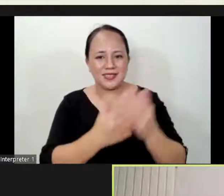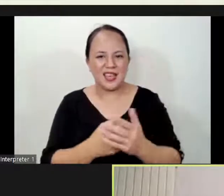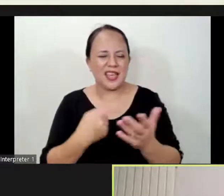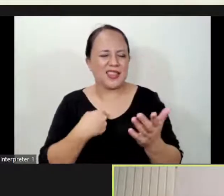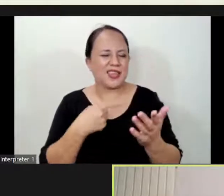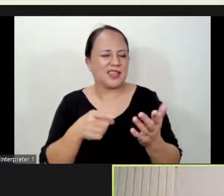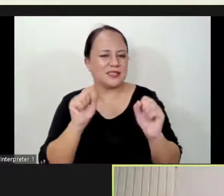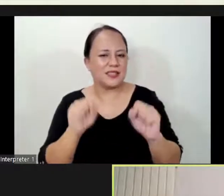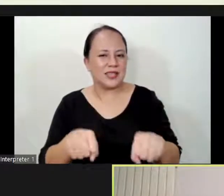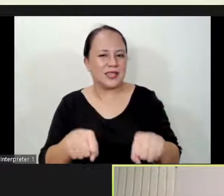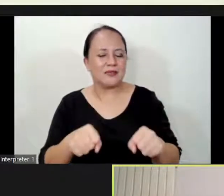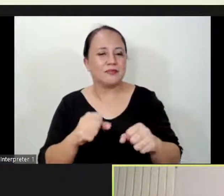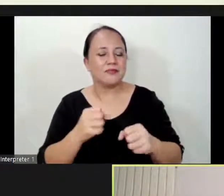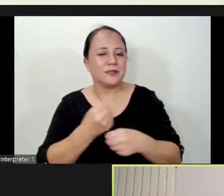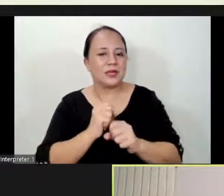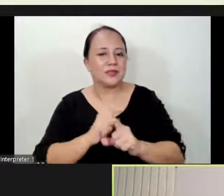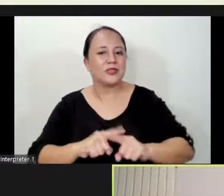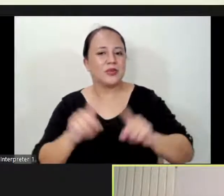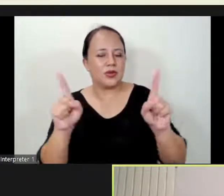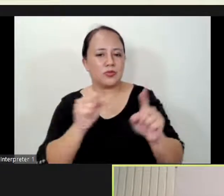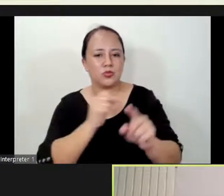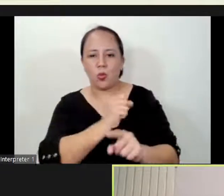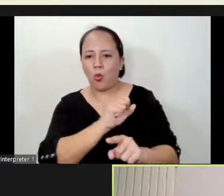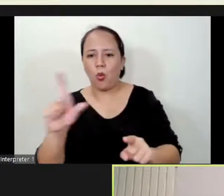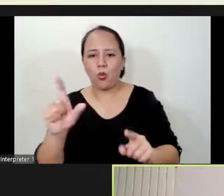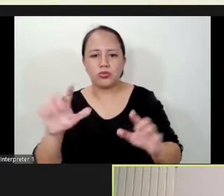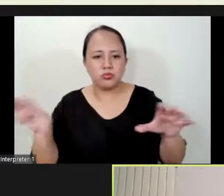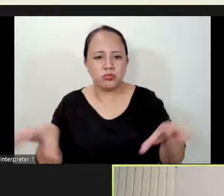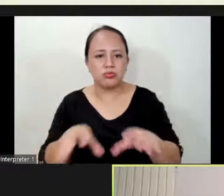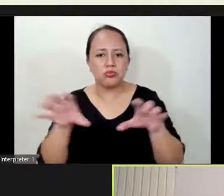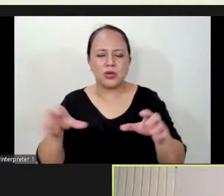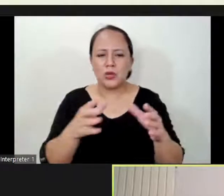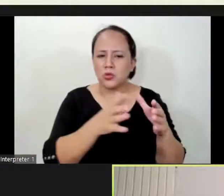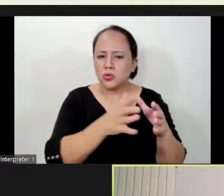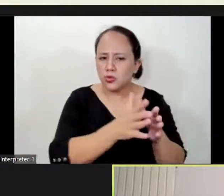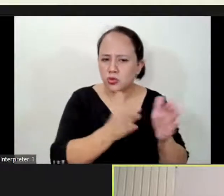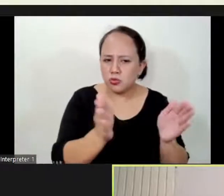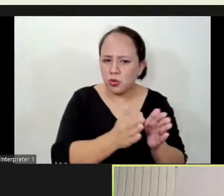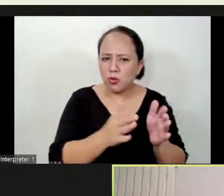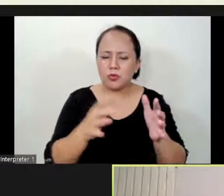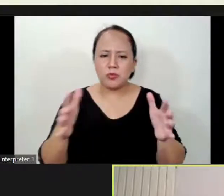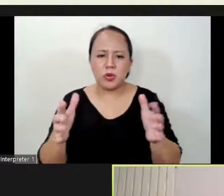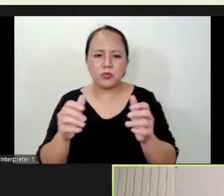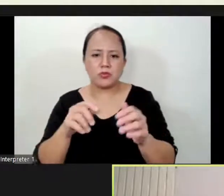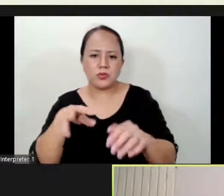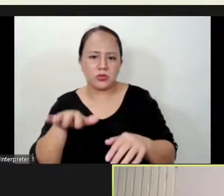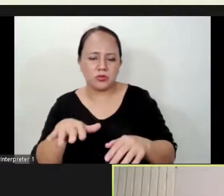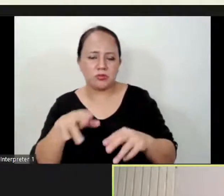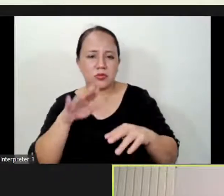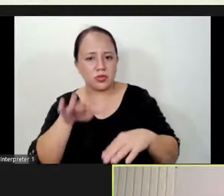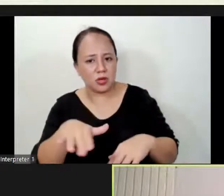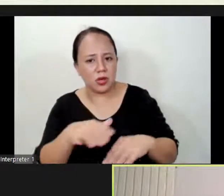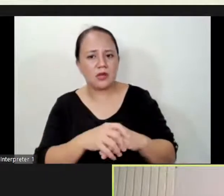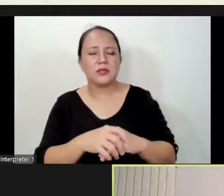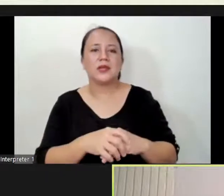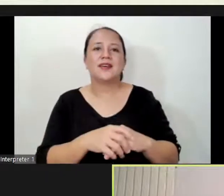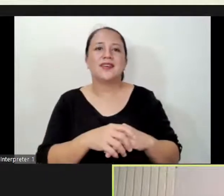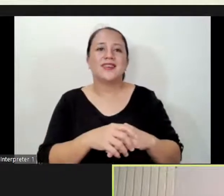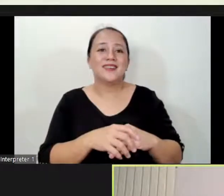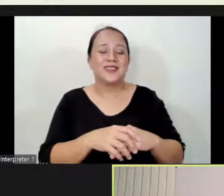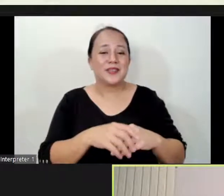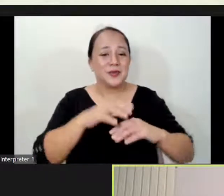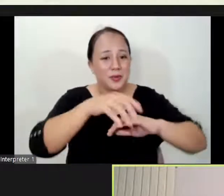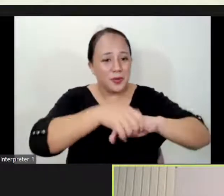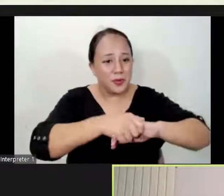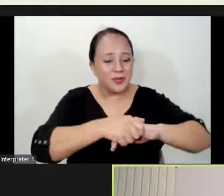this can make all the difference to ensure that everyone's effort, whether it's as small as sitting with a child in a hospital and holding the hand of the family or